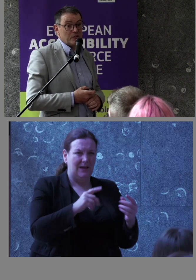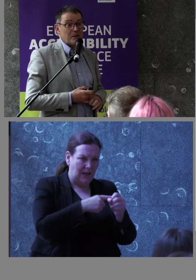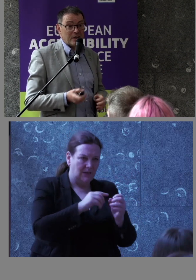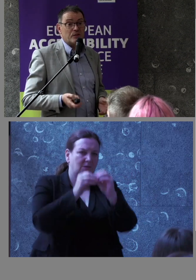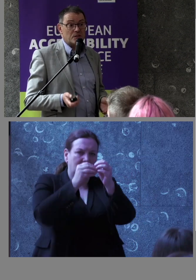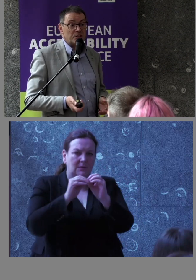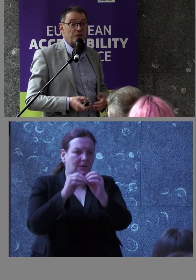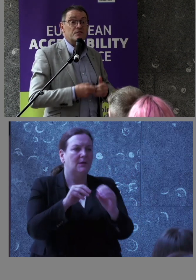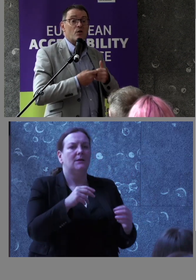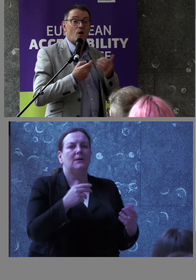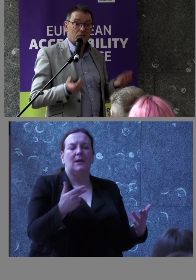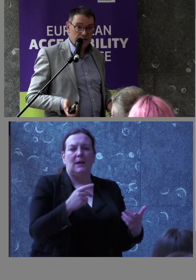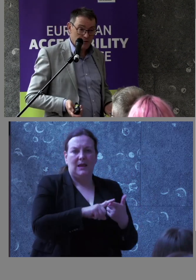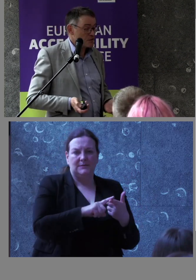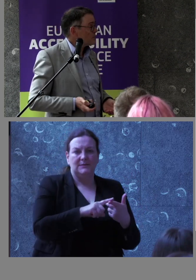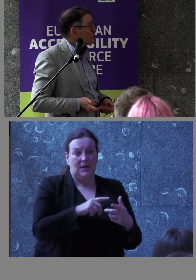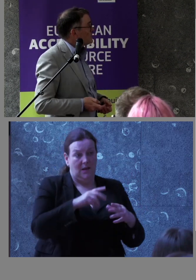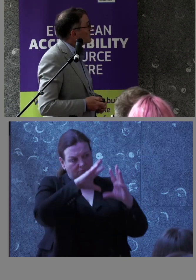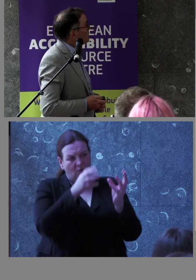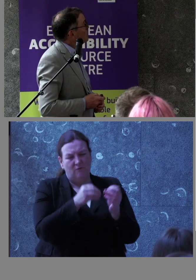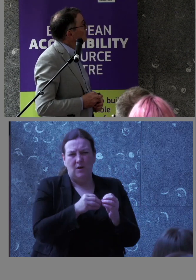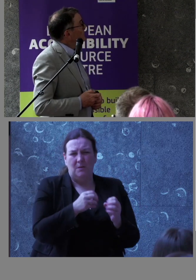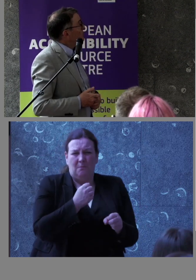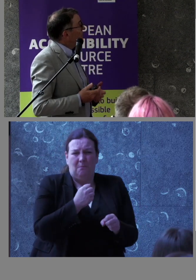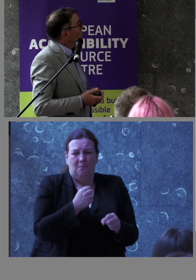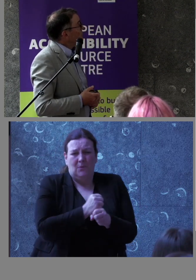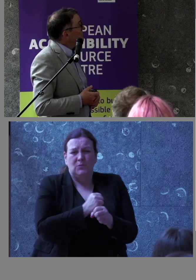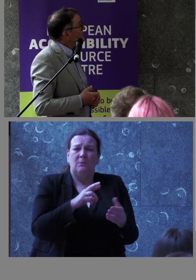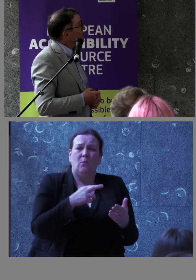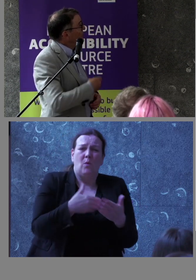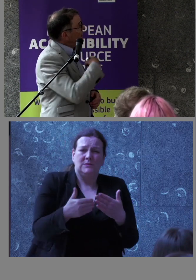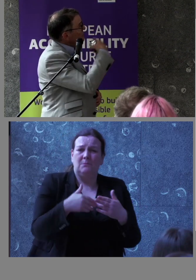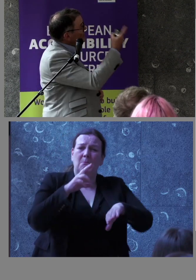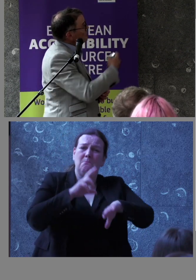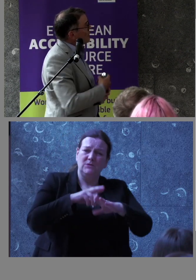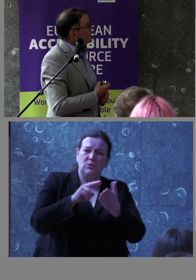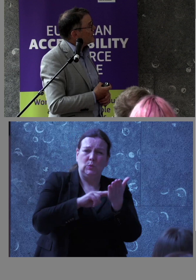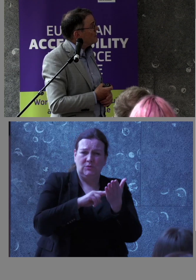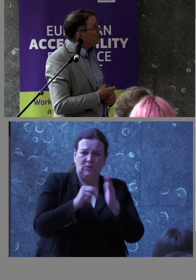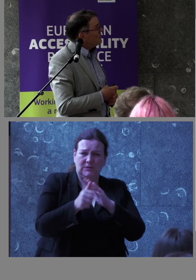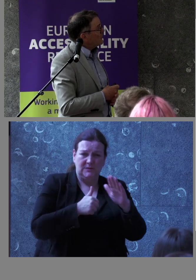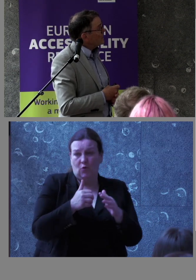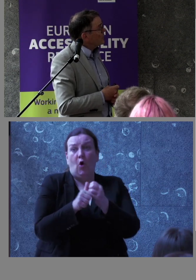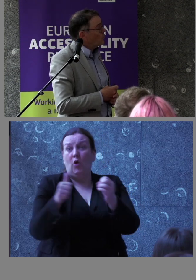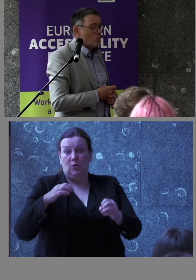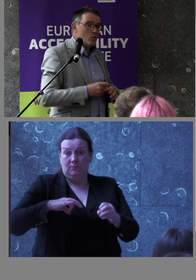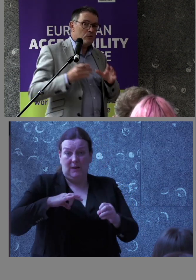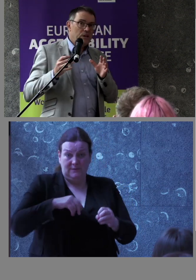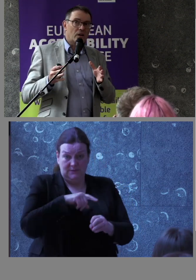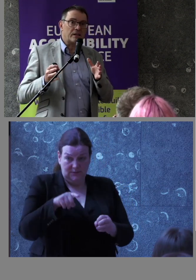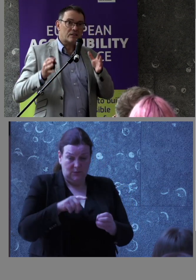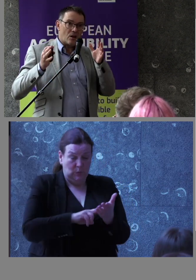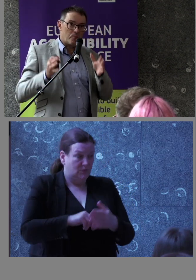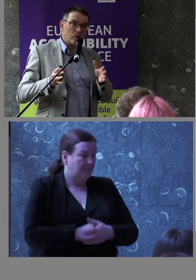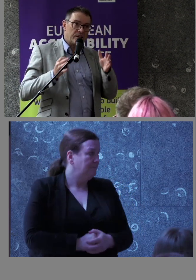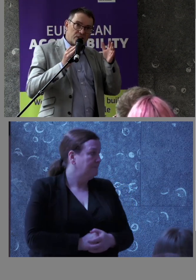whole idea of accessibility in our systems. So, you know, we get these other benefits. If